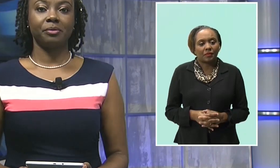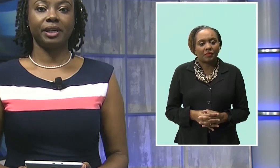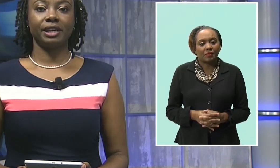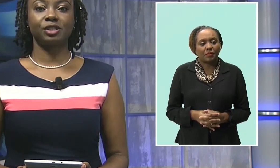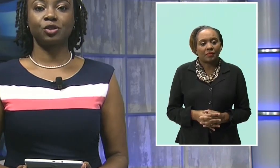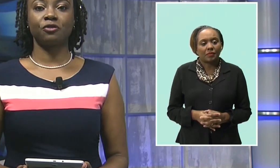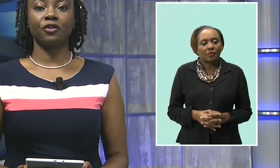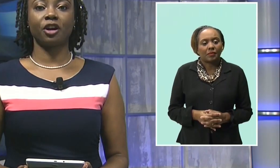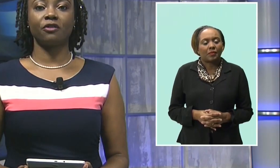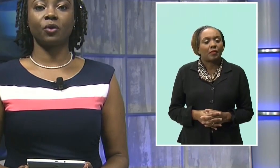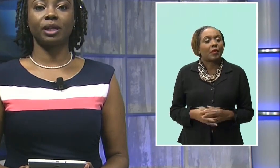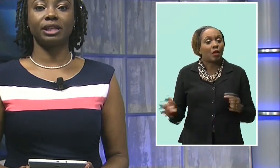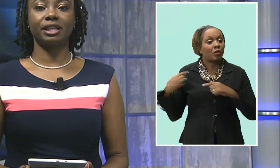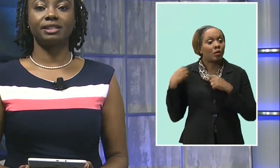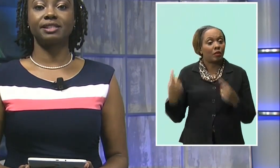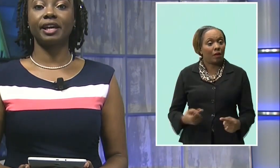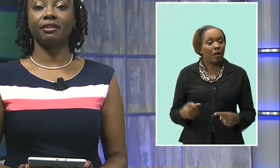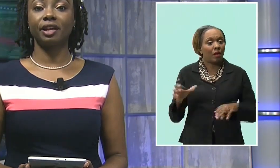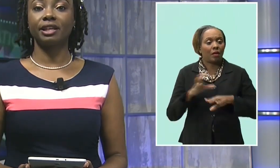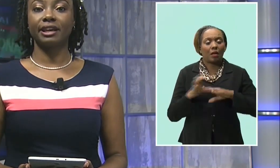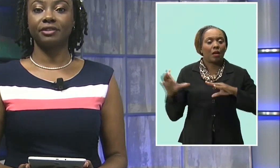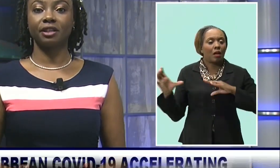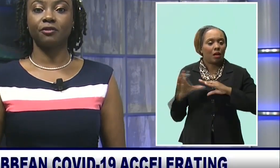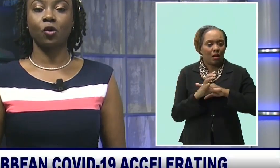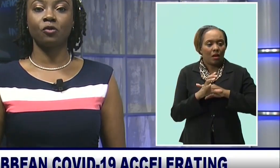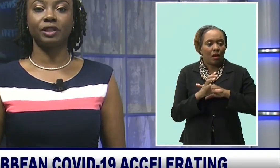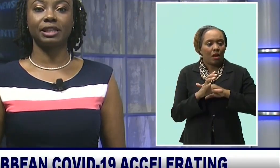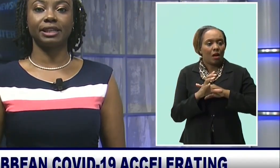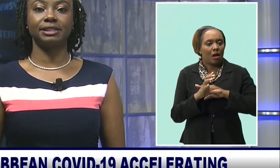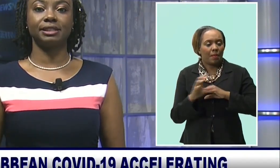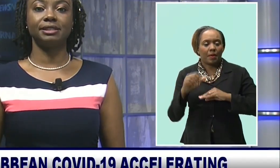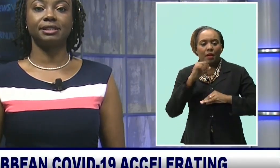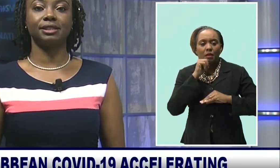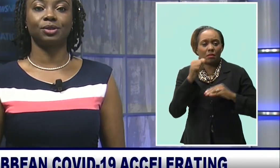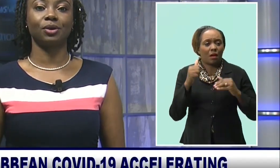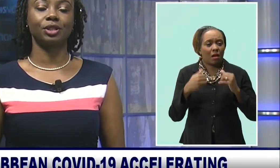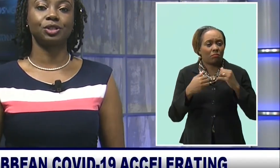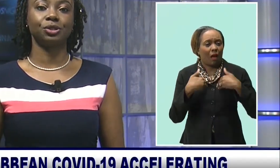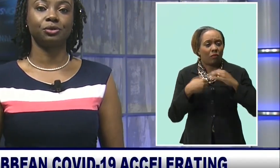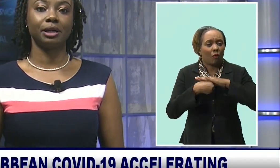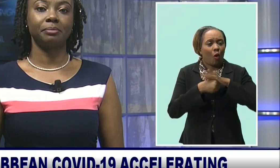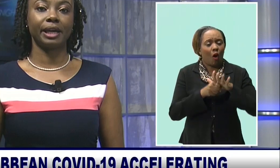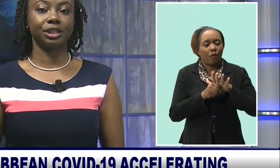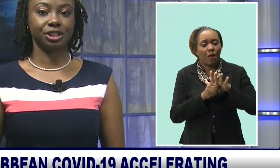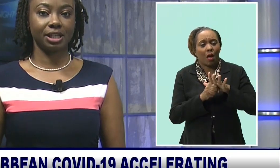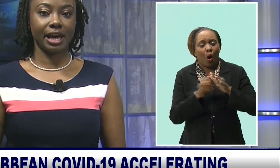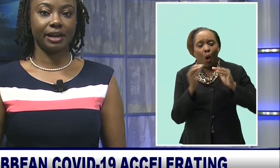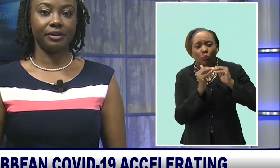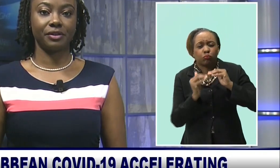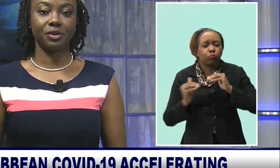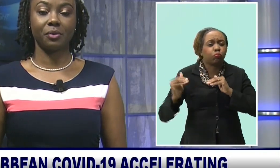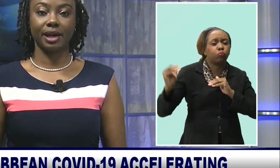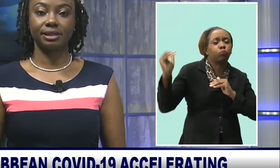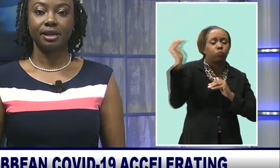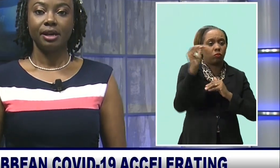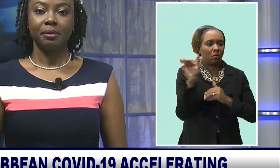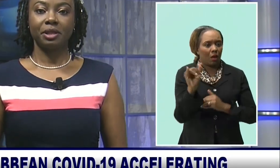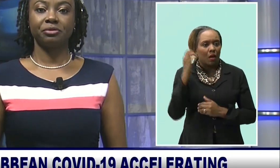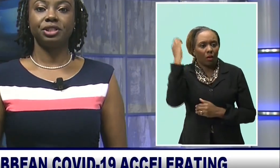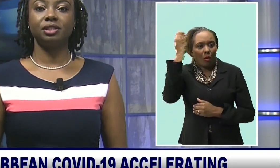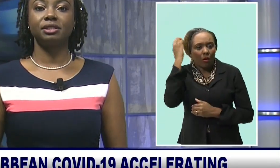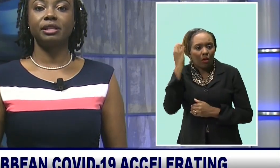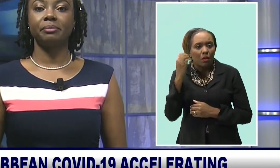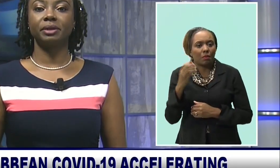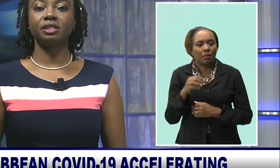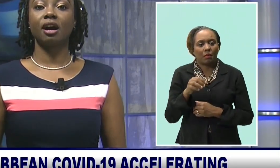The Caribbean has so far avoided the scarier level of COVID-19 seen across Europe, Asia, and the U.S., but